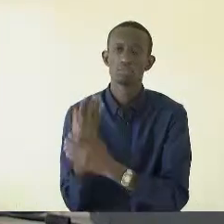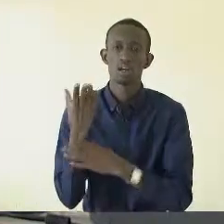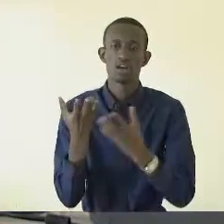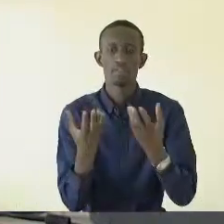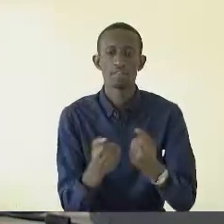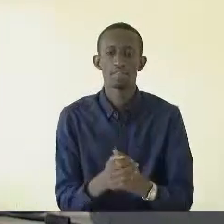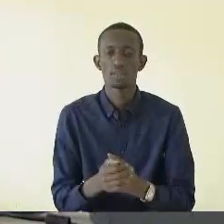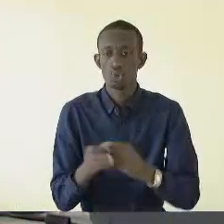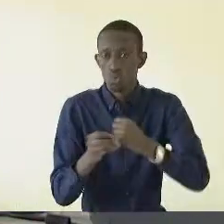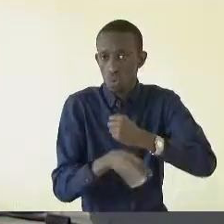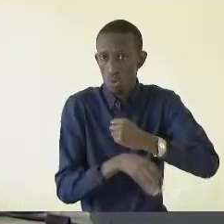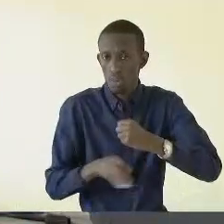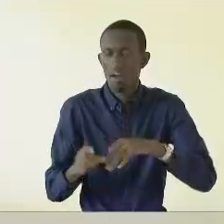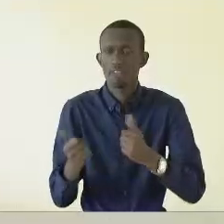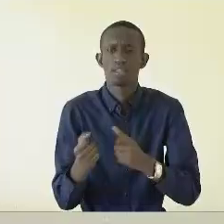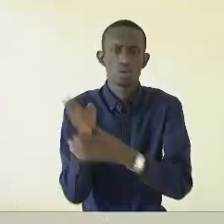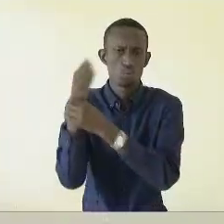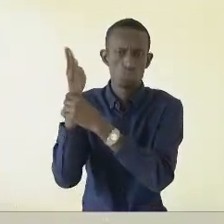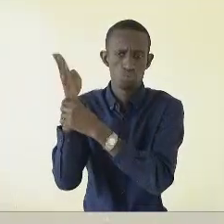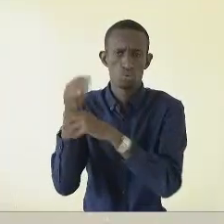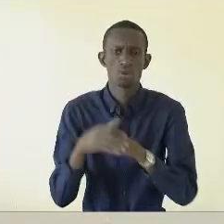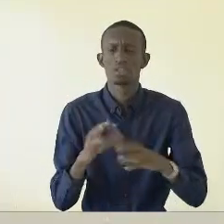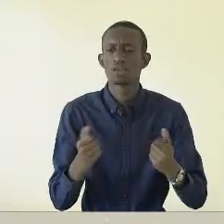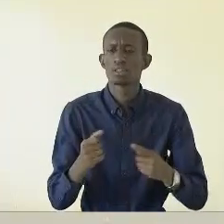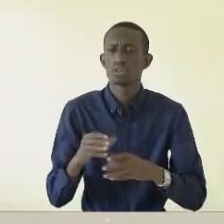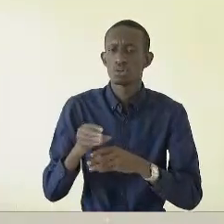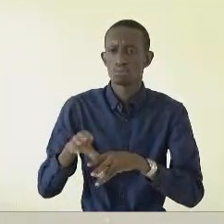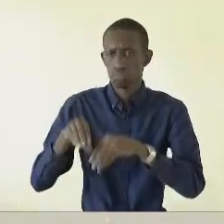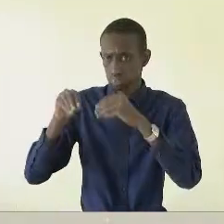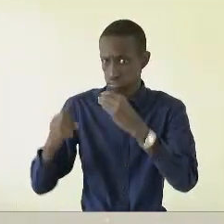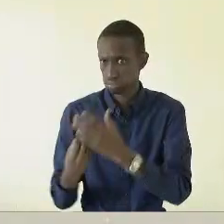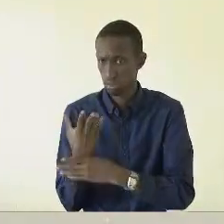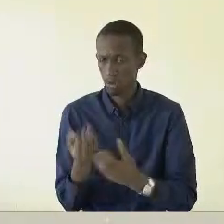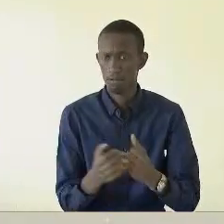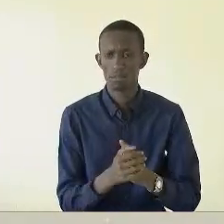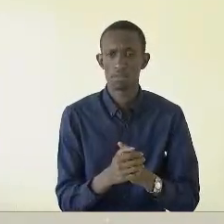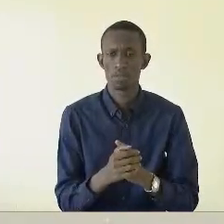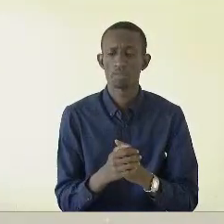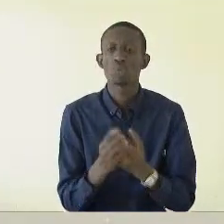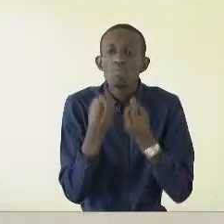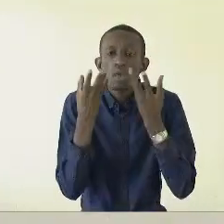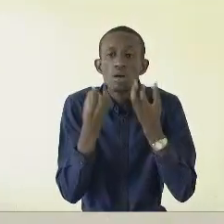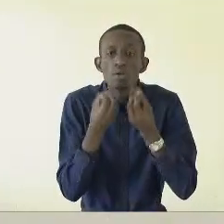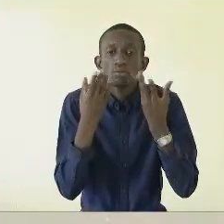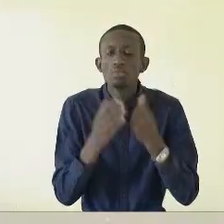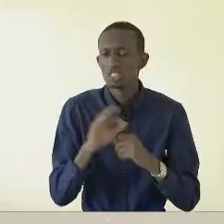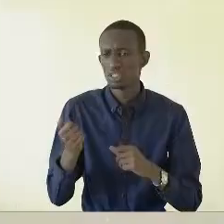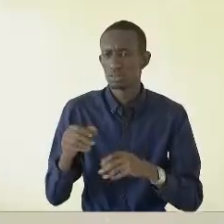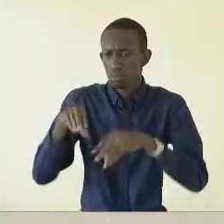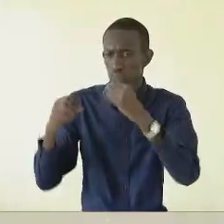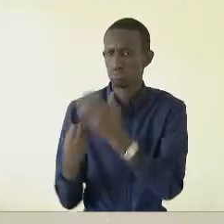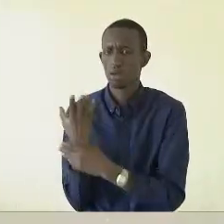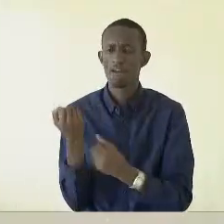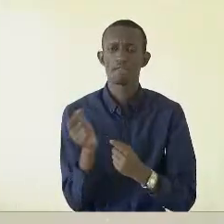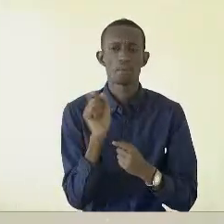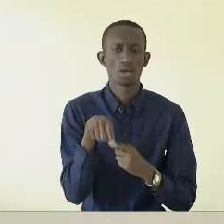have roots, plants have flowers, plants have seeds,